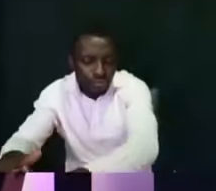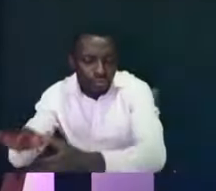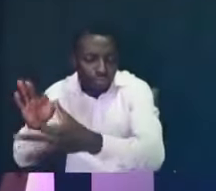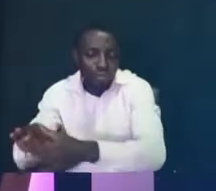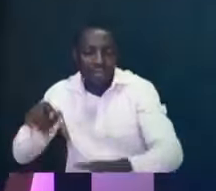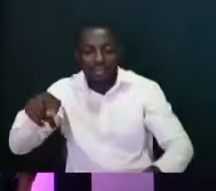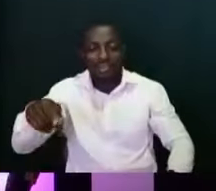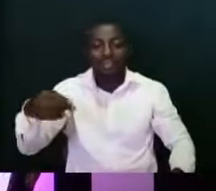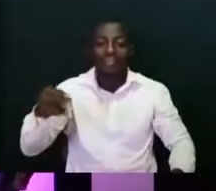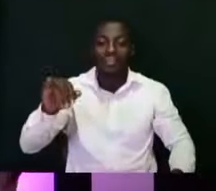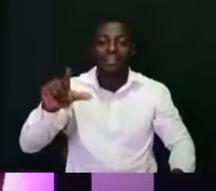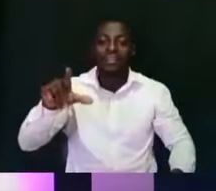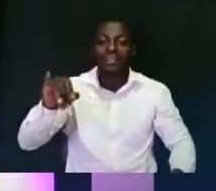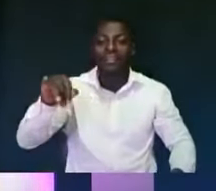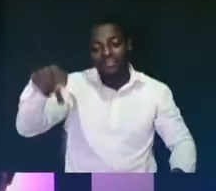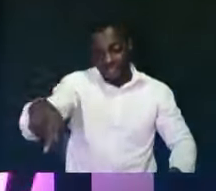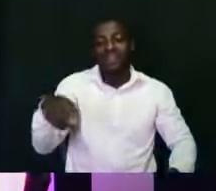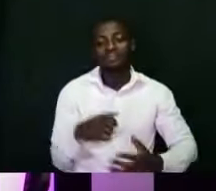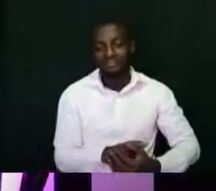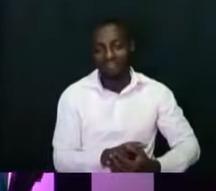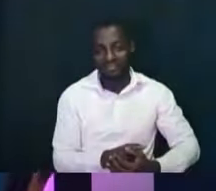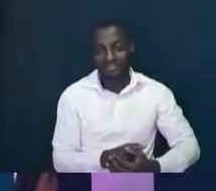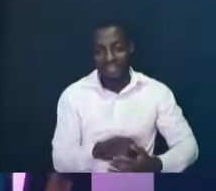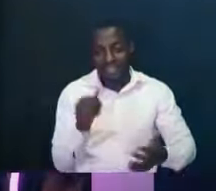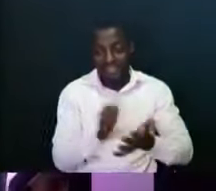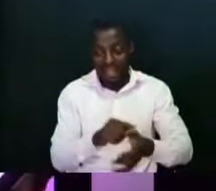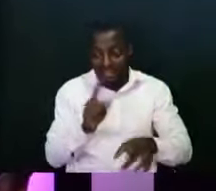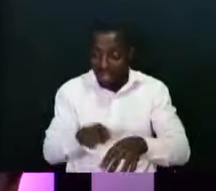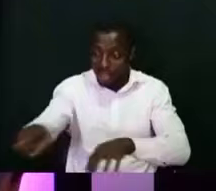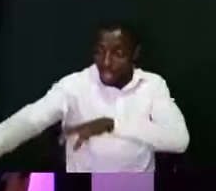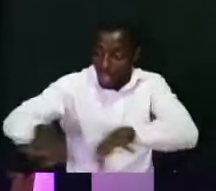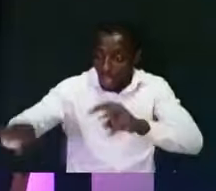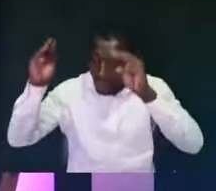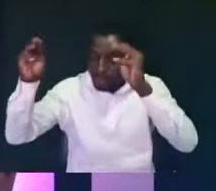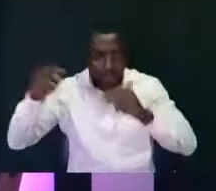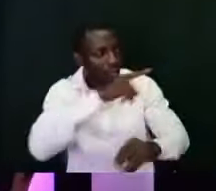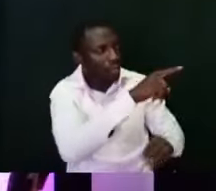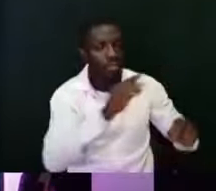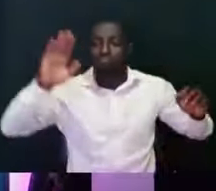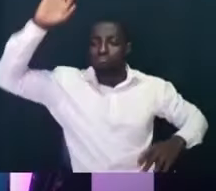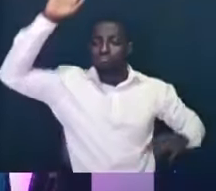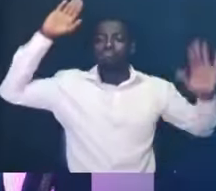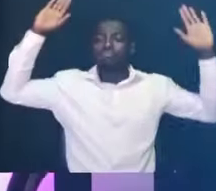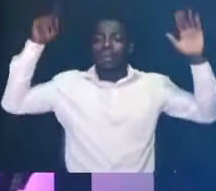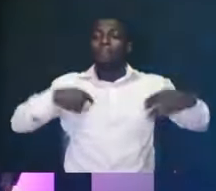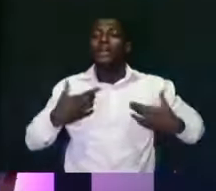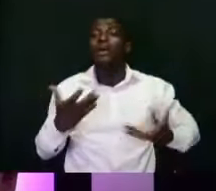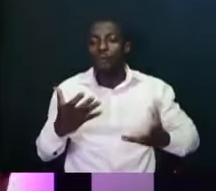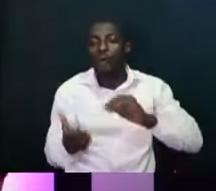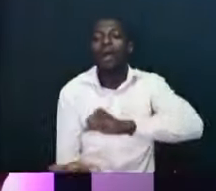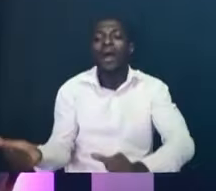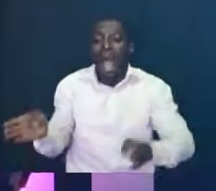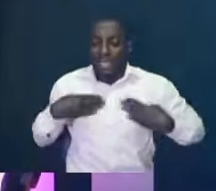Now Filippo so this man lifted the hands. And I also want to be baptized. You know, and he will